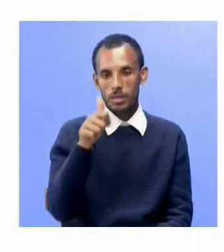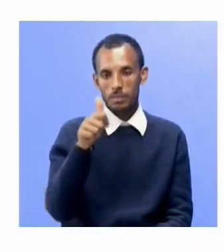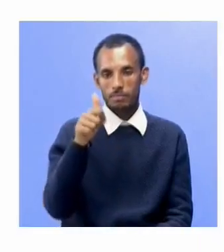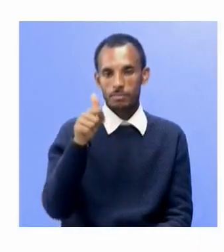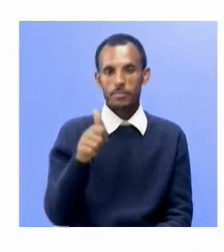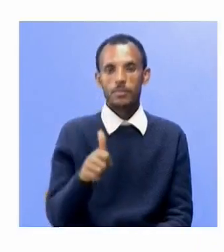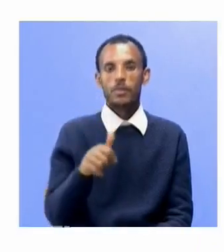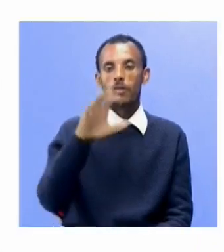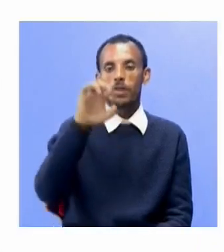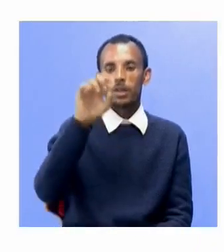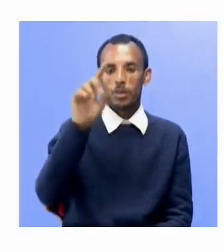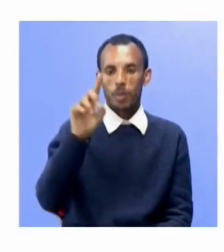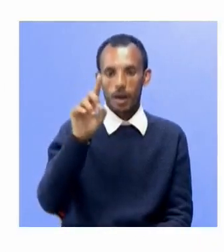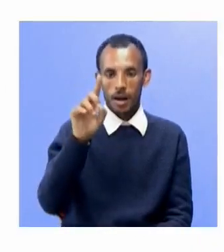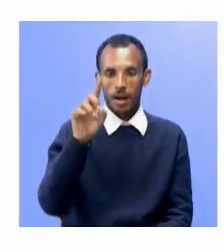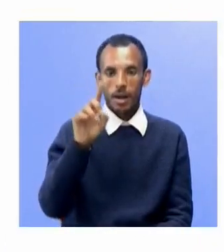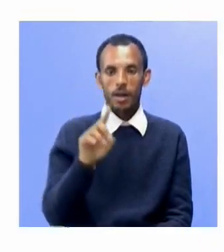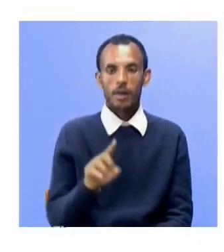41,